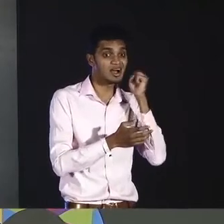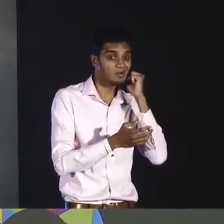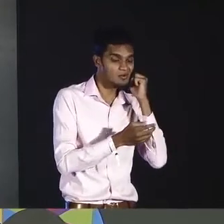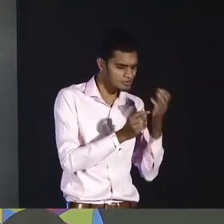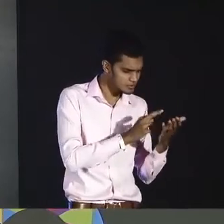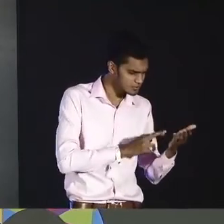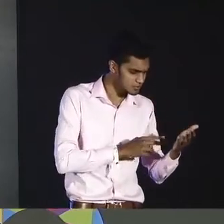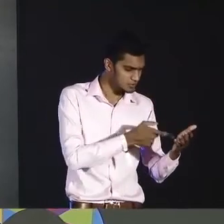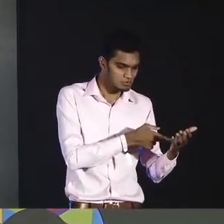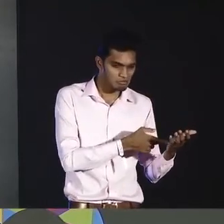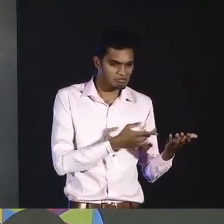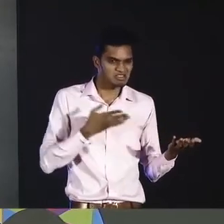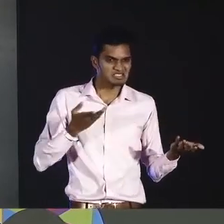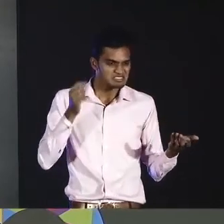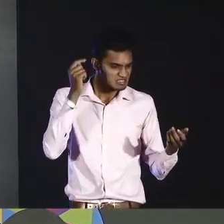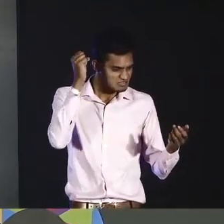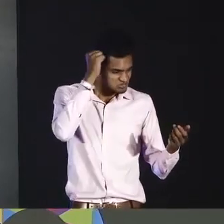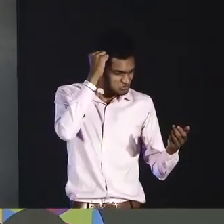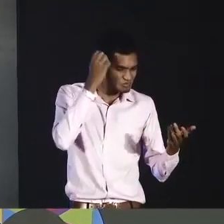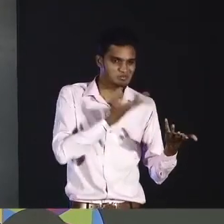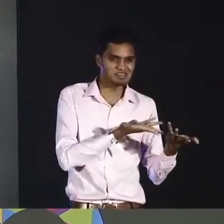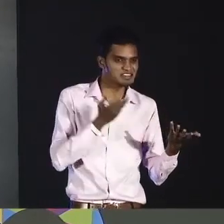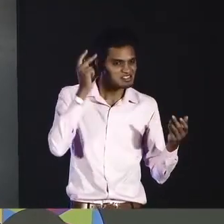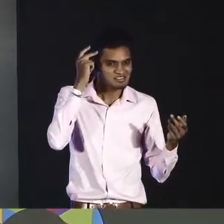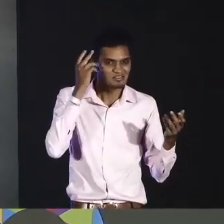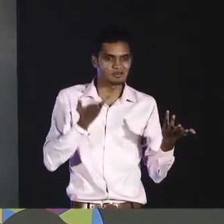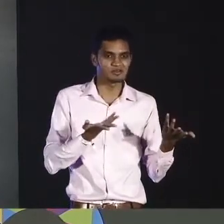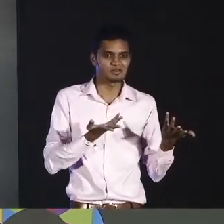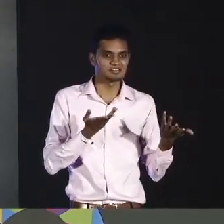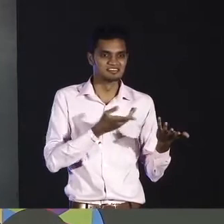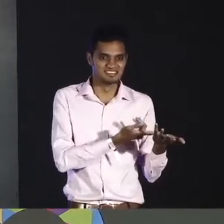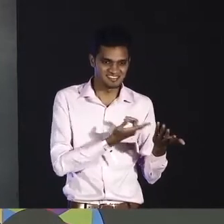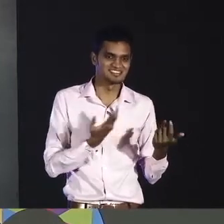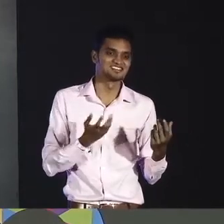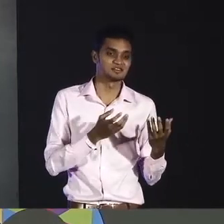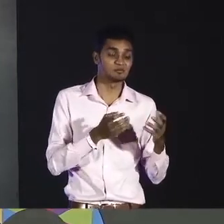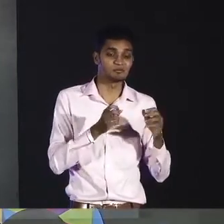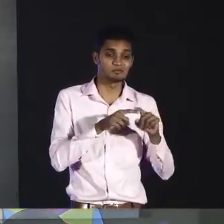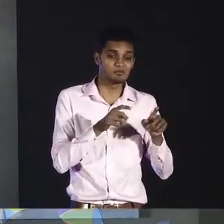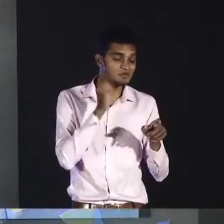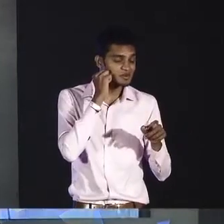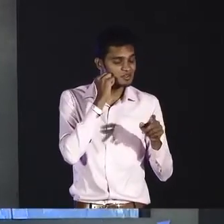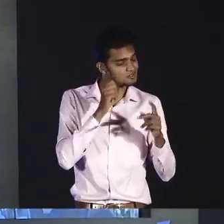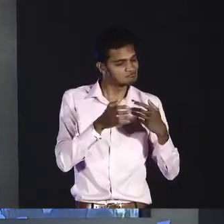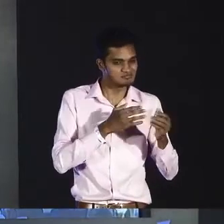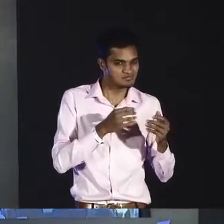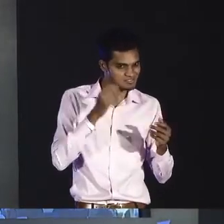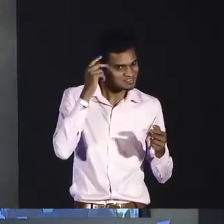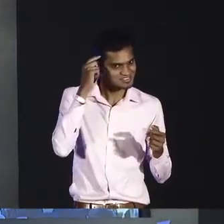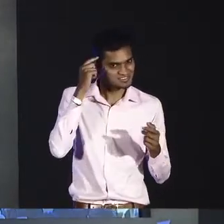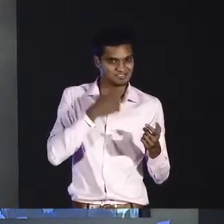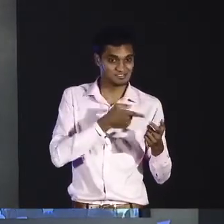your opinion, not mine. She continuously reposed faith in Albert Einstein. And today we